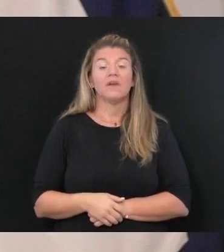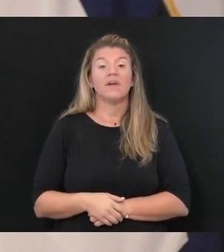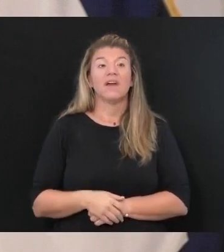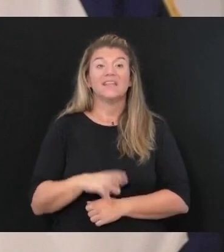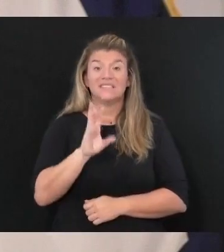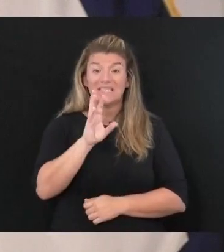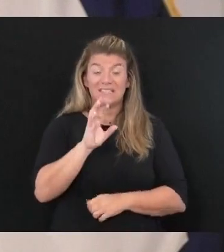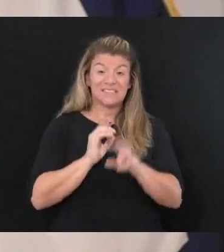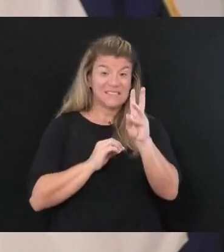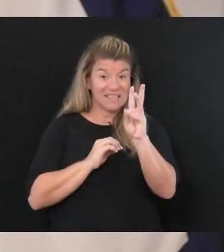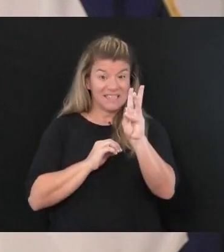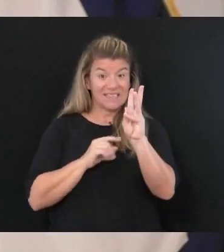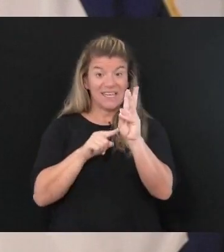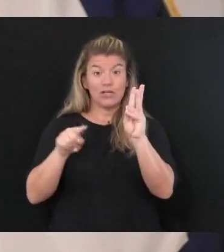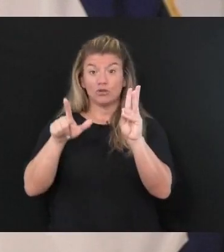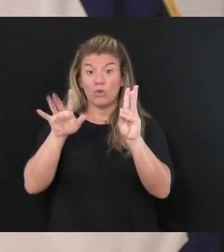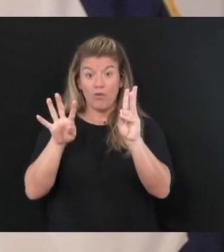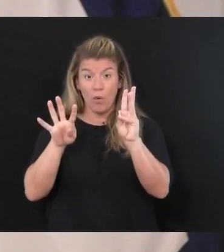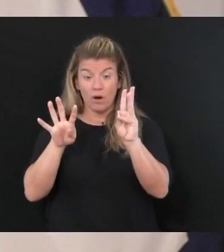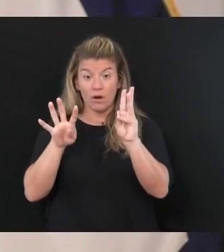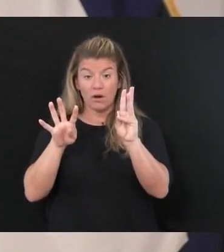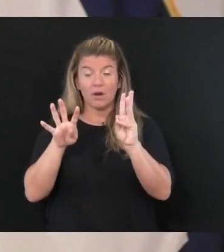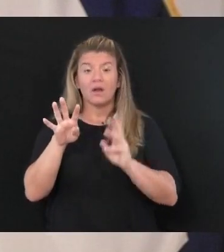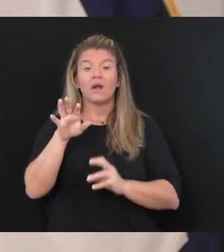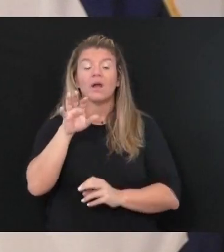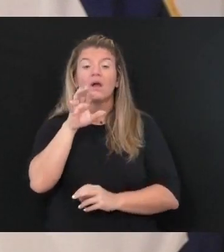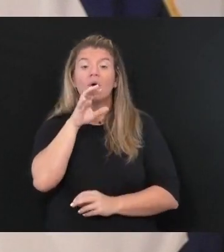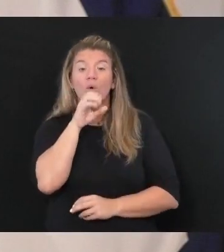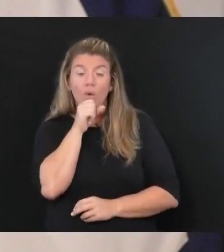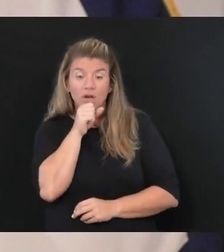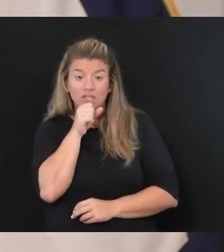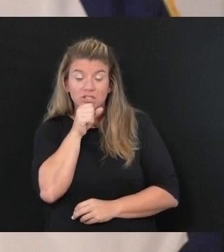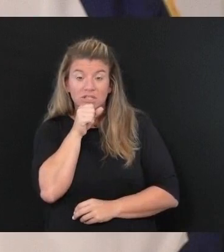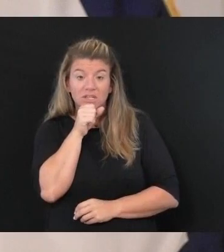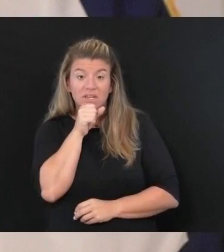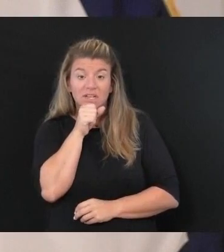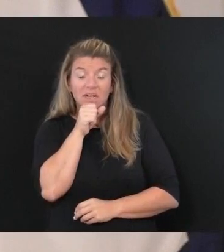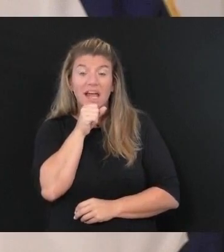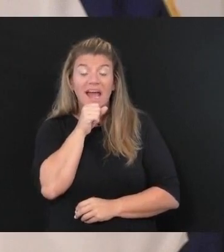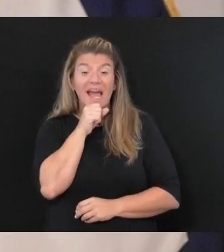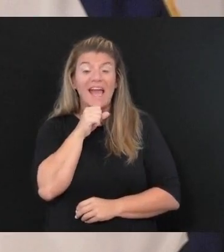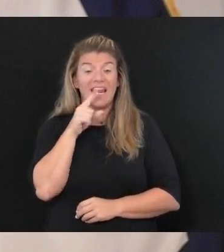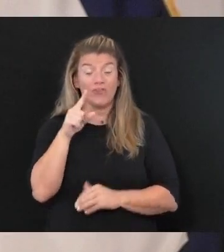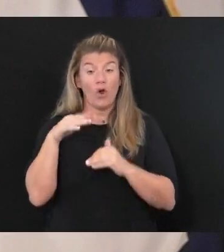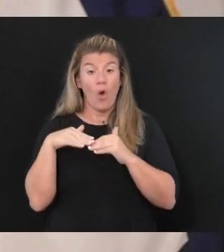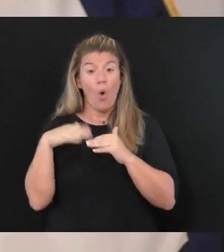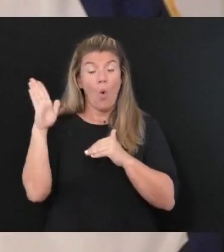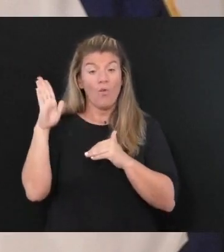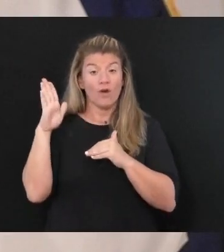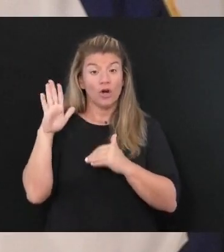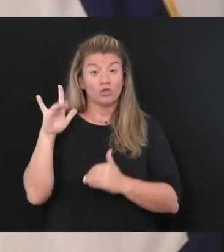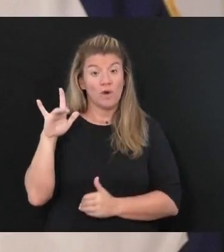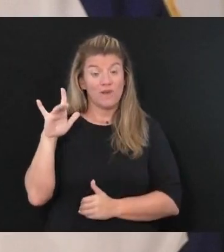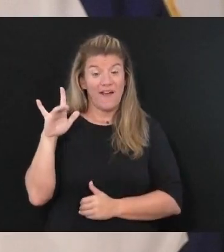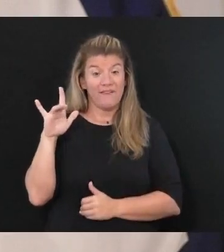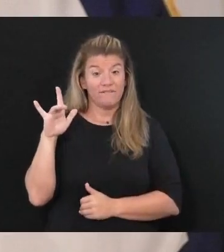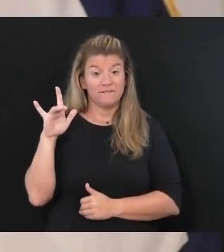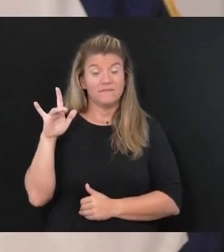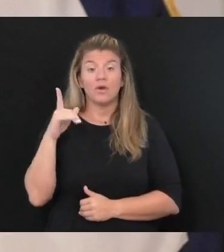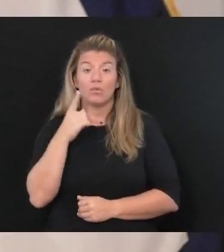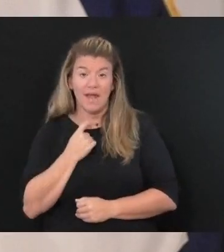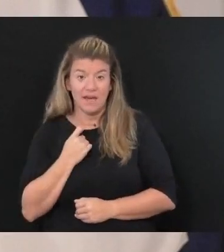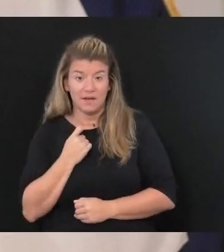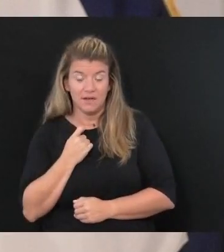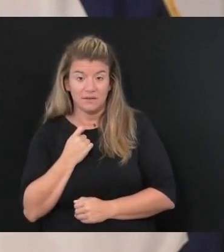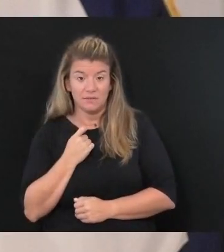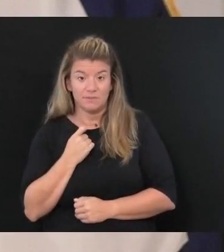from 16 to 24, you will be ranked as orange. And if you exceed 25, you will be